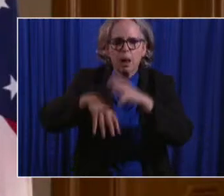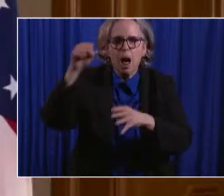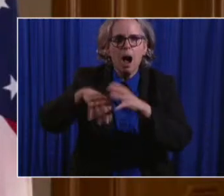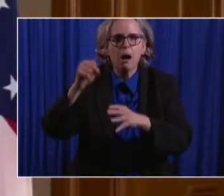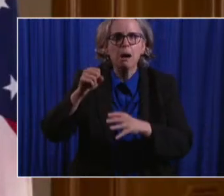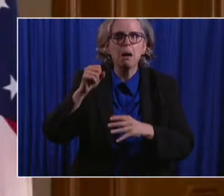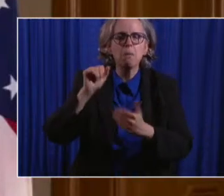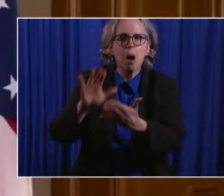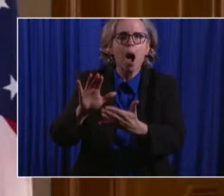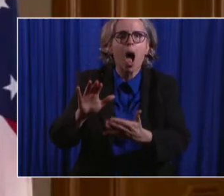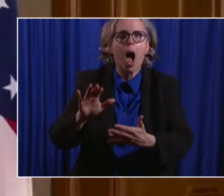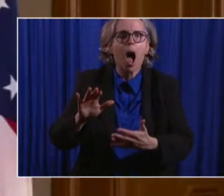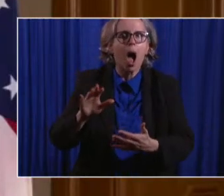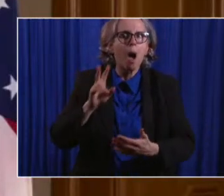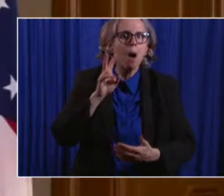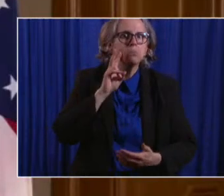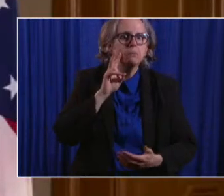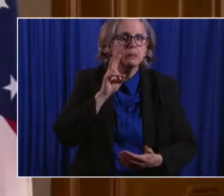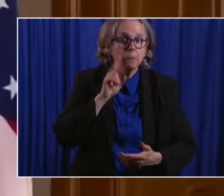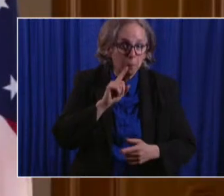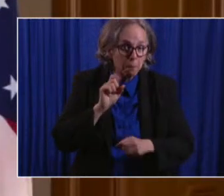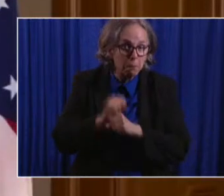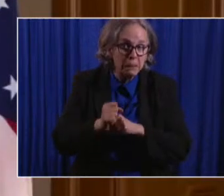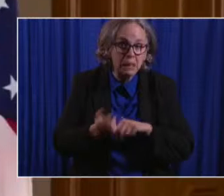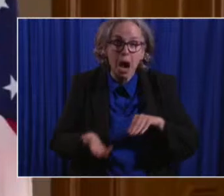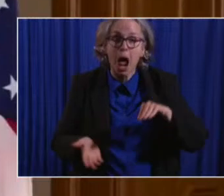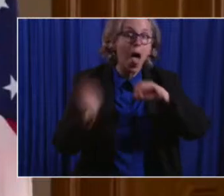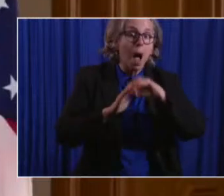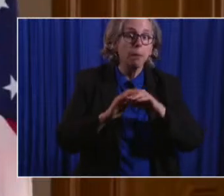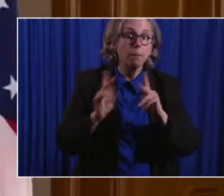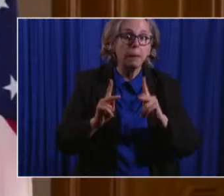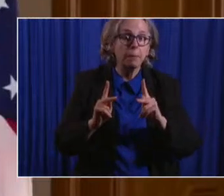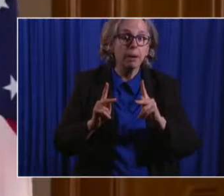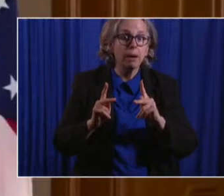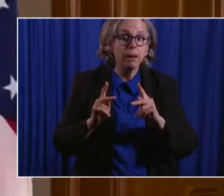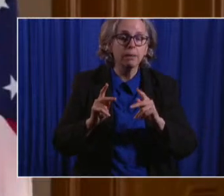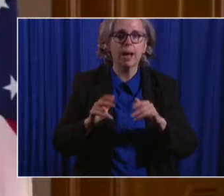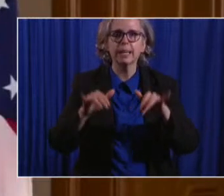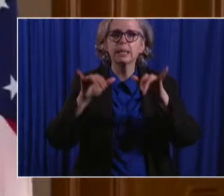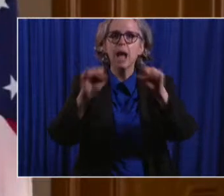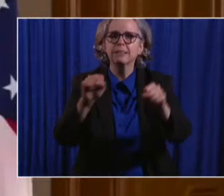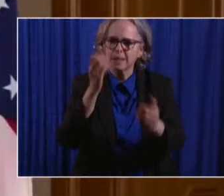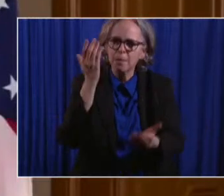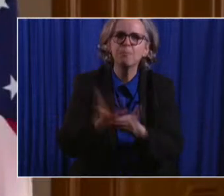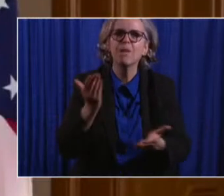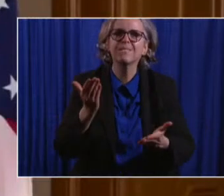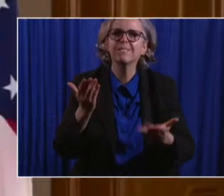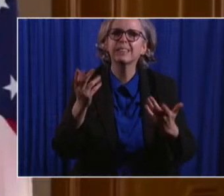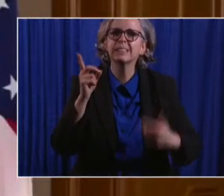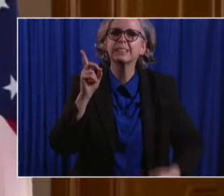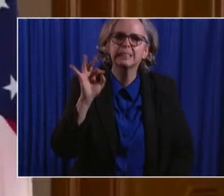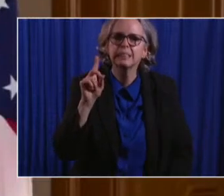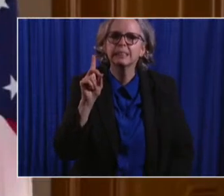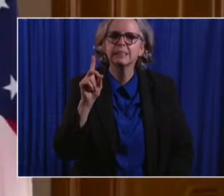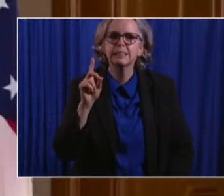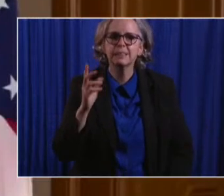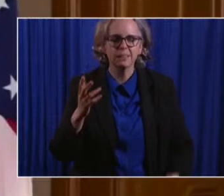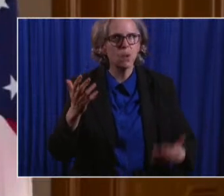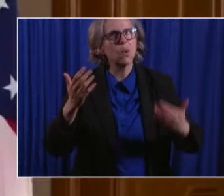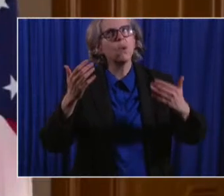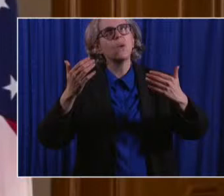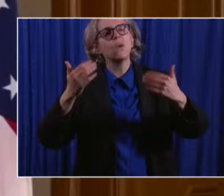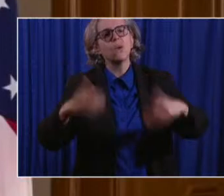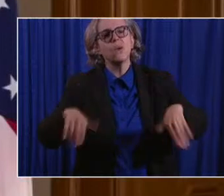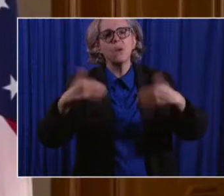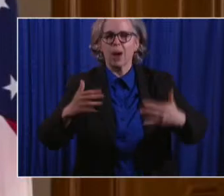it would do. I'm more than happy, very, very happy with the results. And the results, you've seen it,